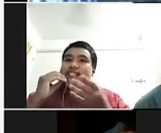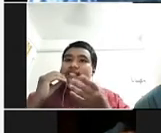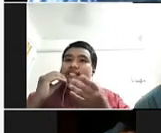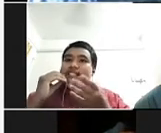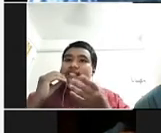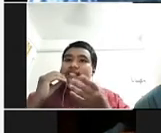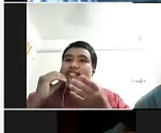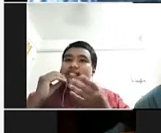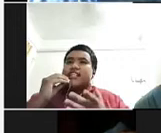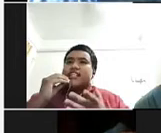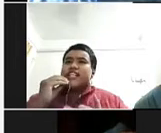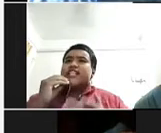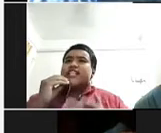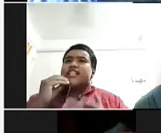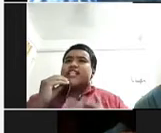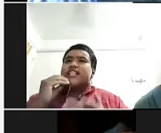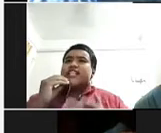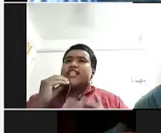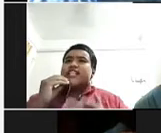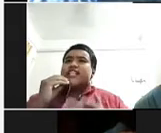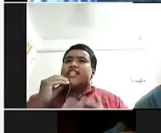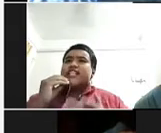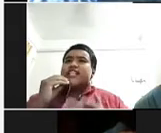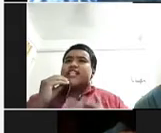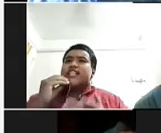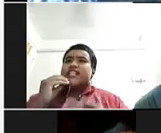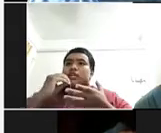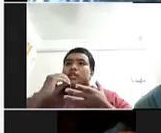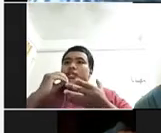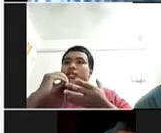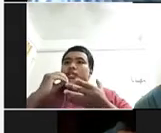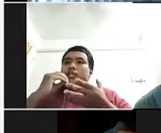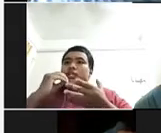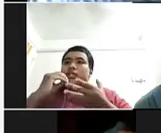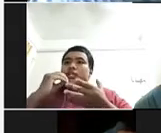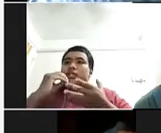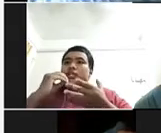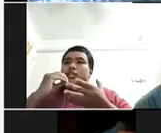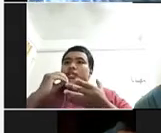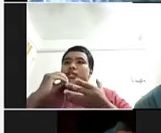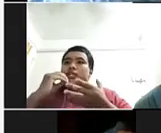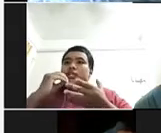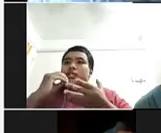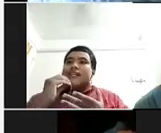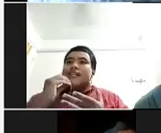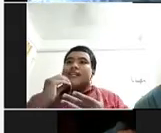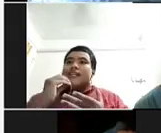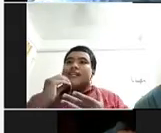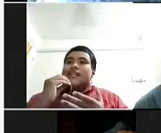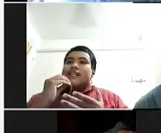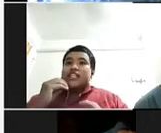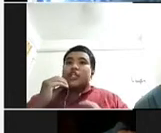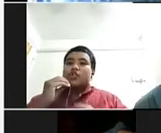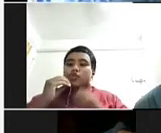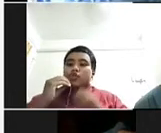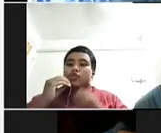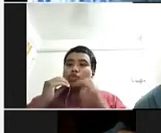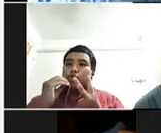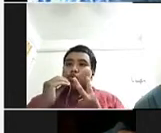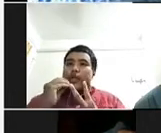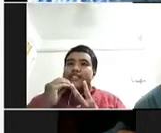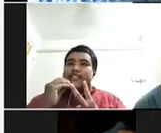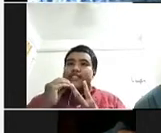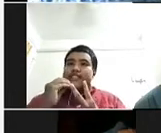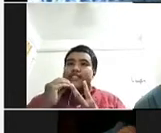happen nowadays, right? This is happened because the production of vegetable is divided into